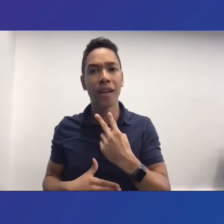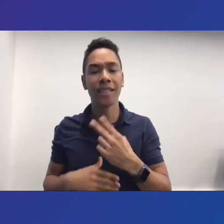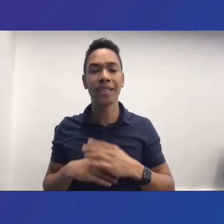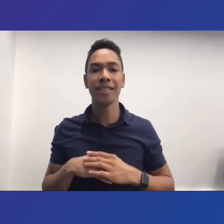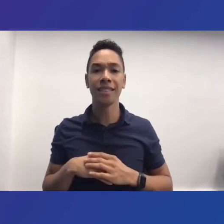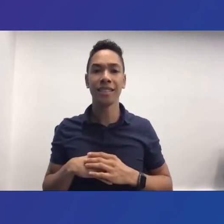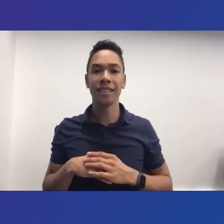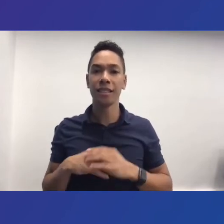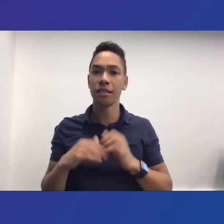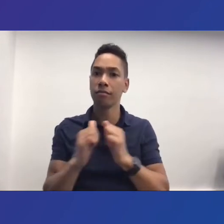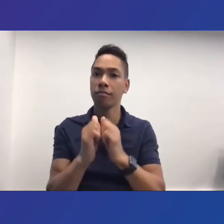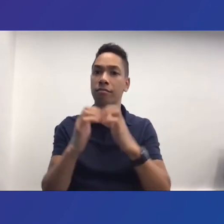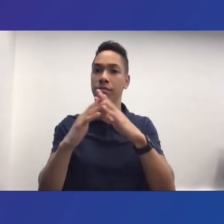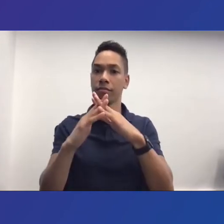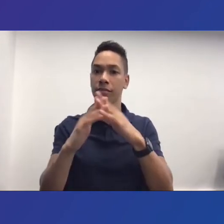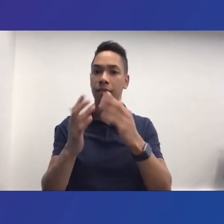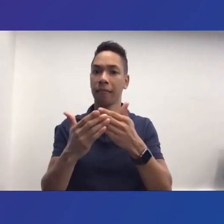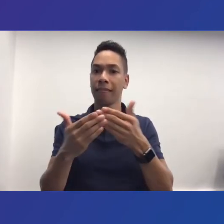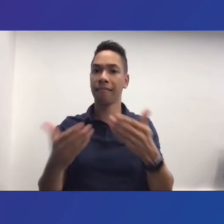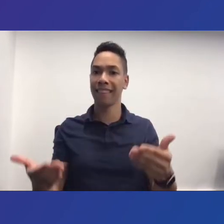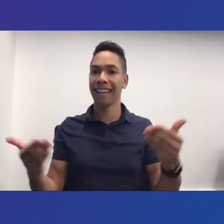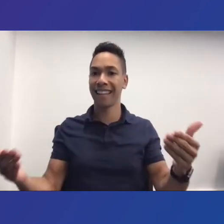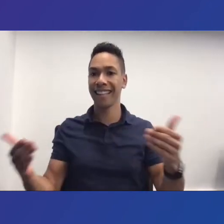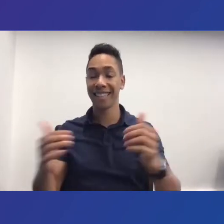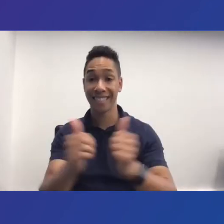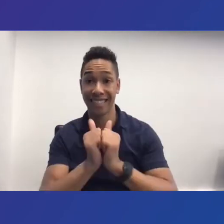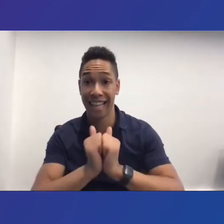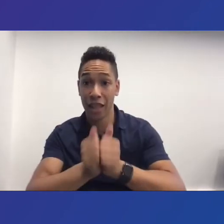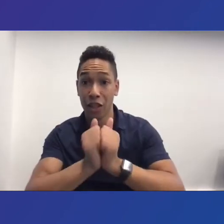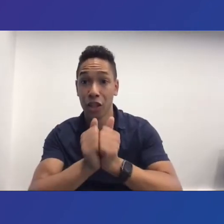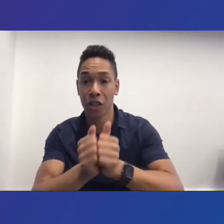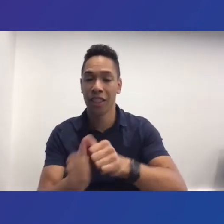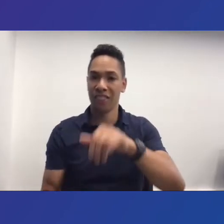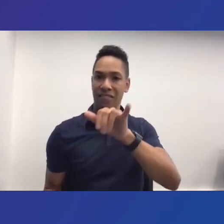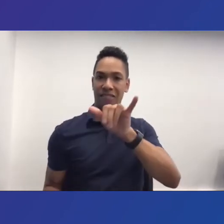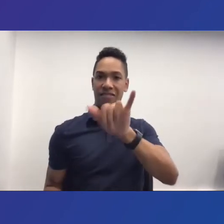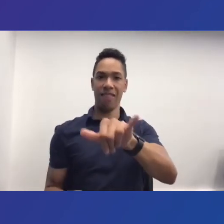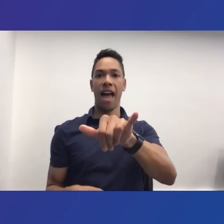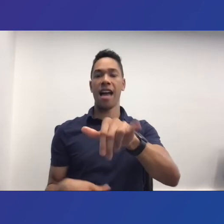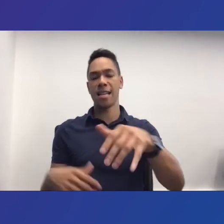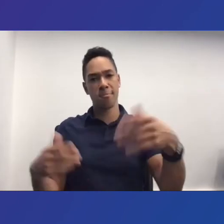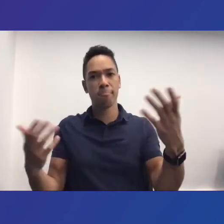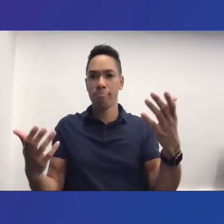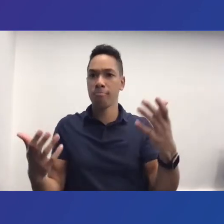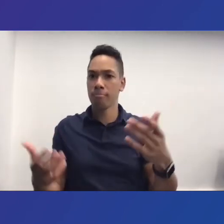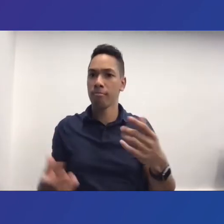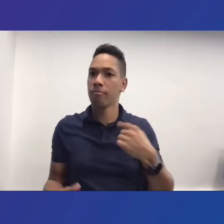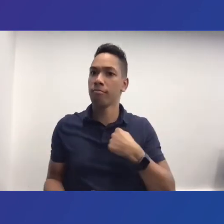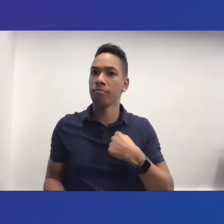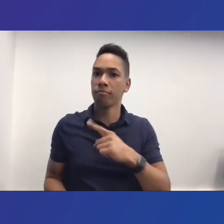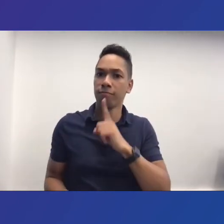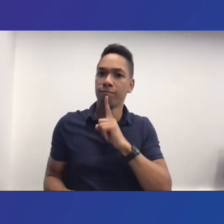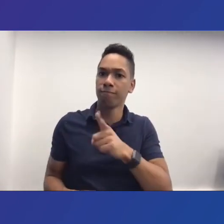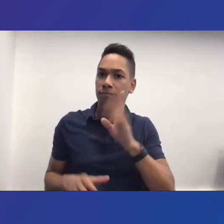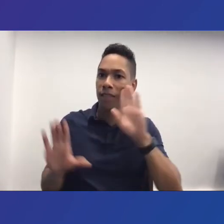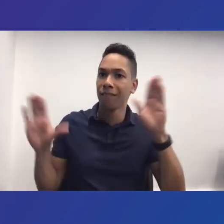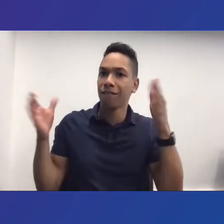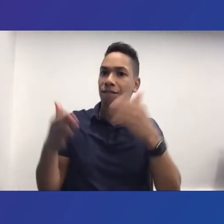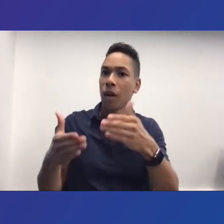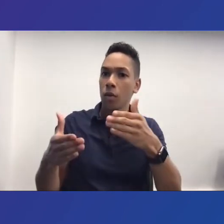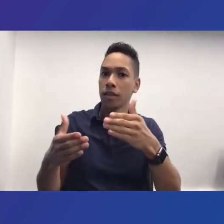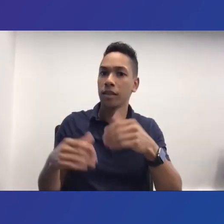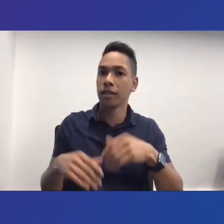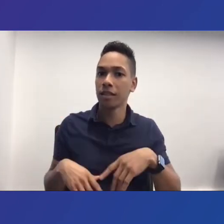to build things together. I think that's what I I really focus on